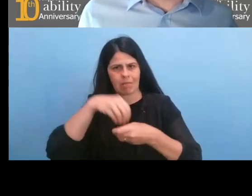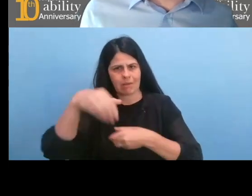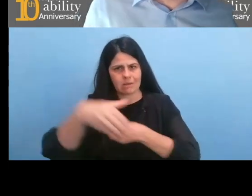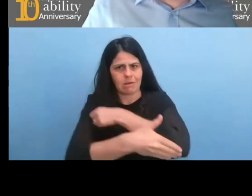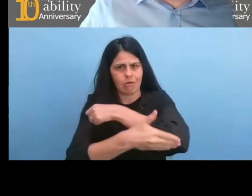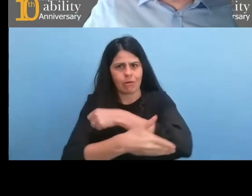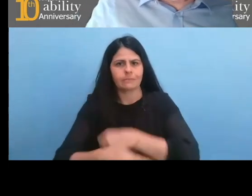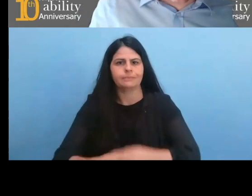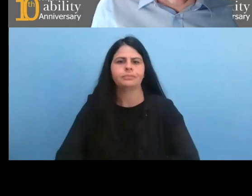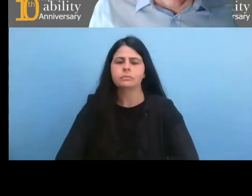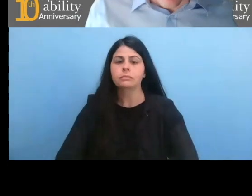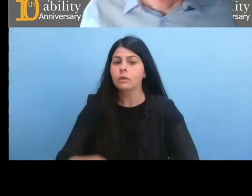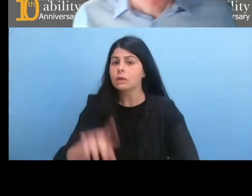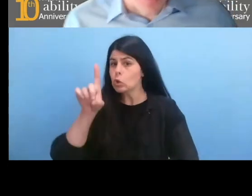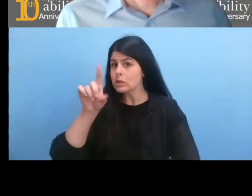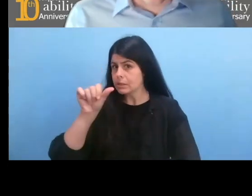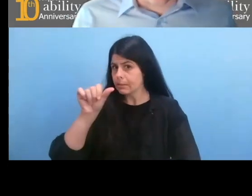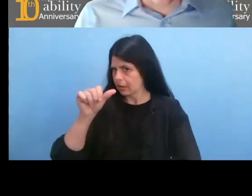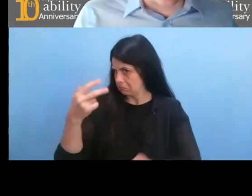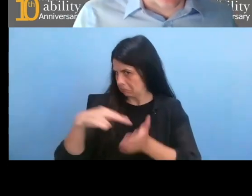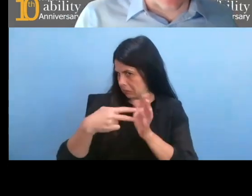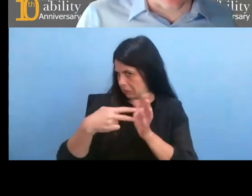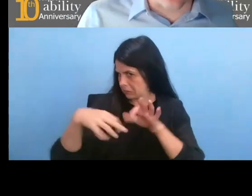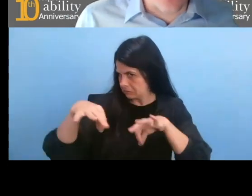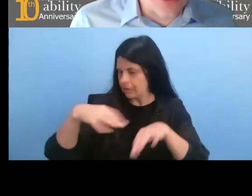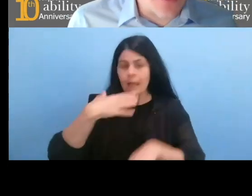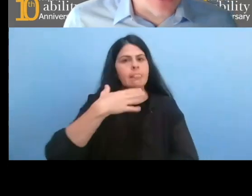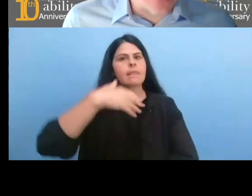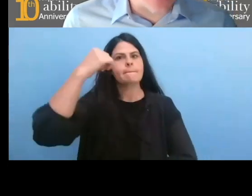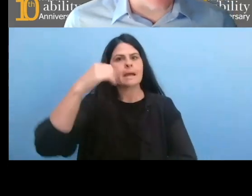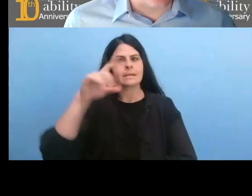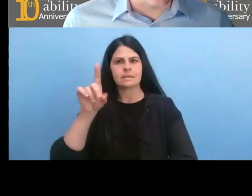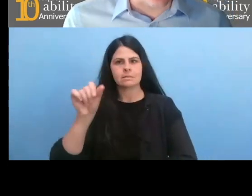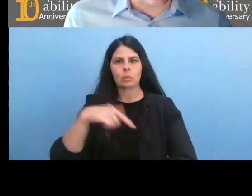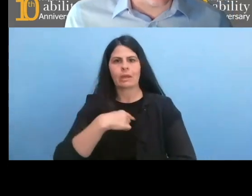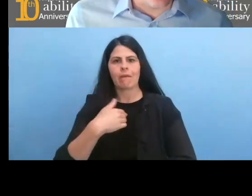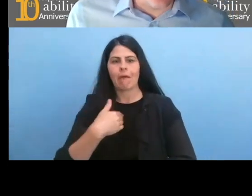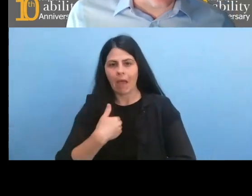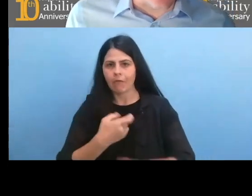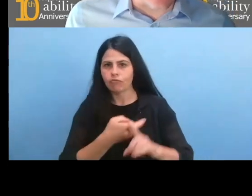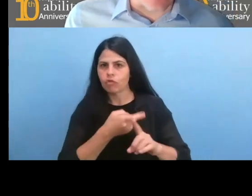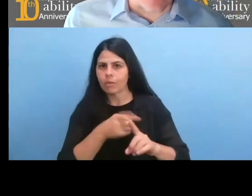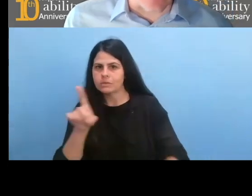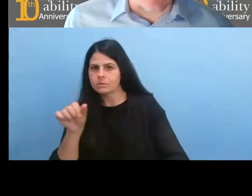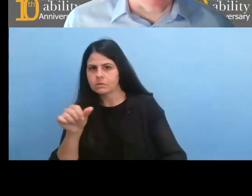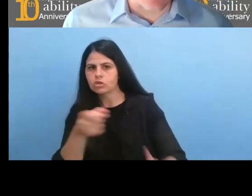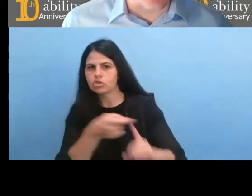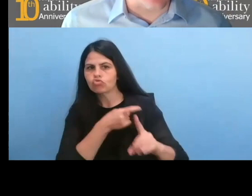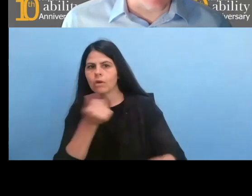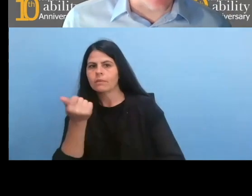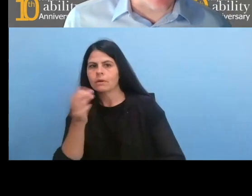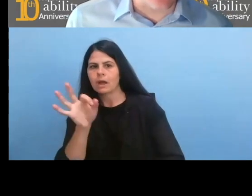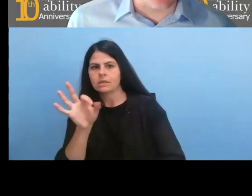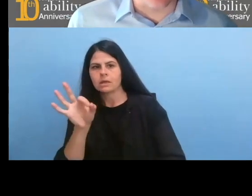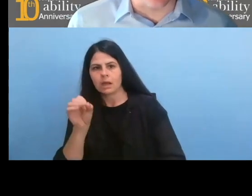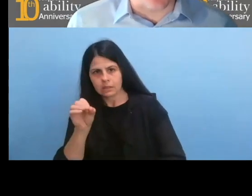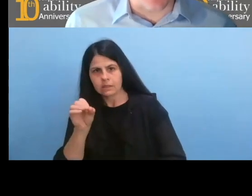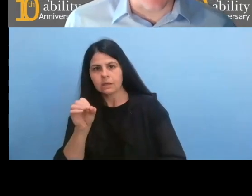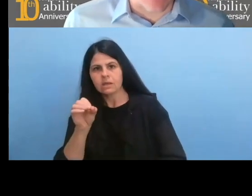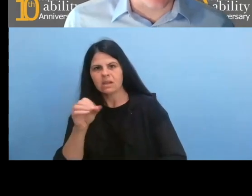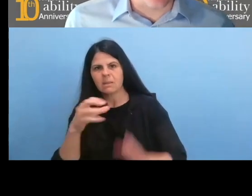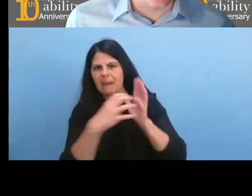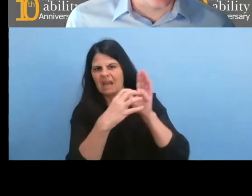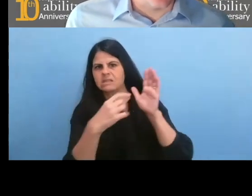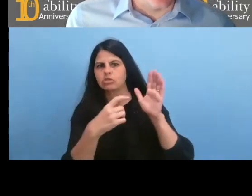So what is a disability? The best definition we have for a disability comes from the 1990 passage of the Americans with